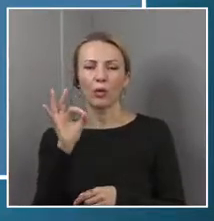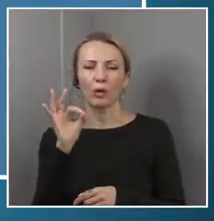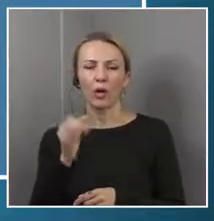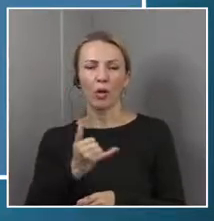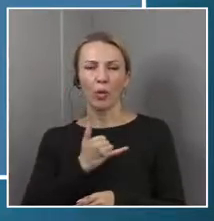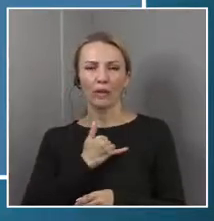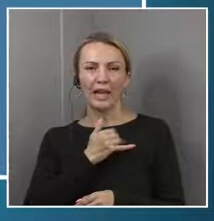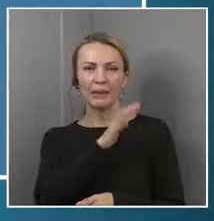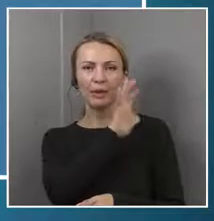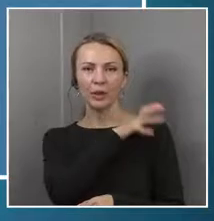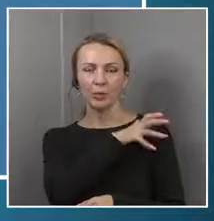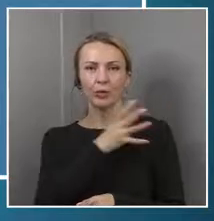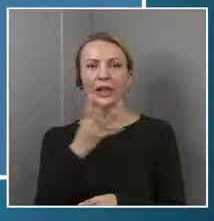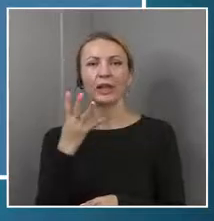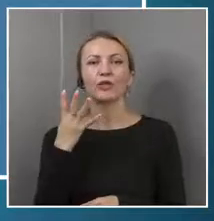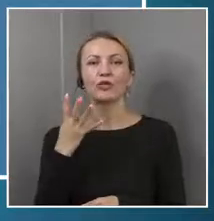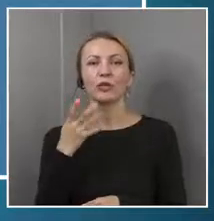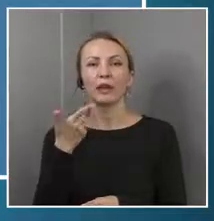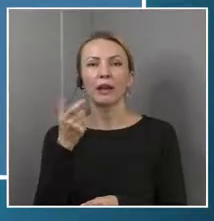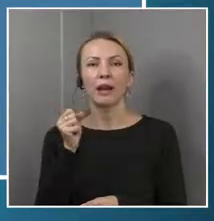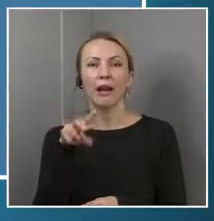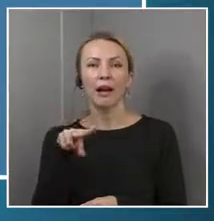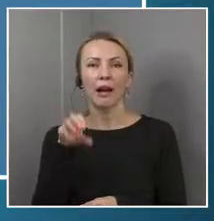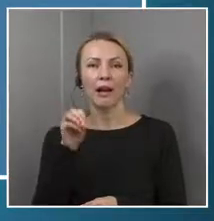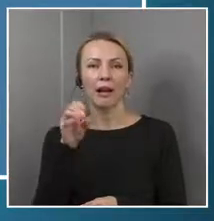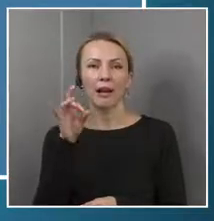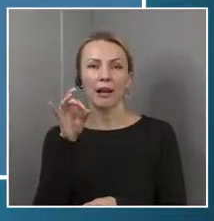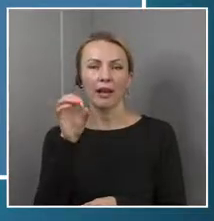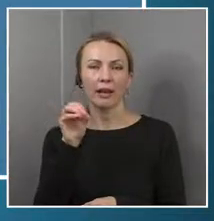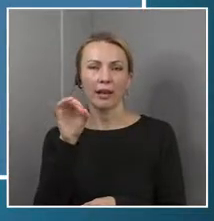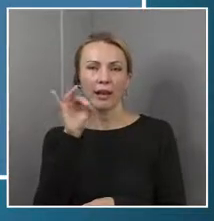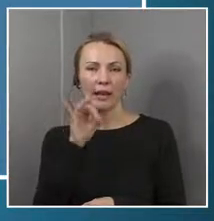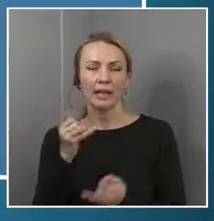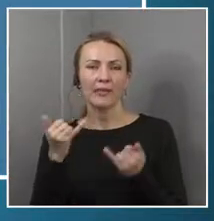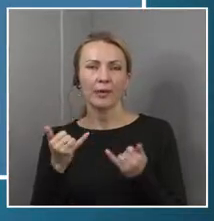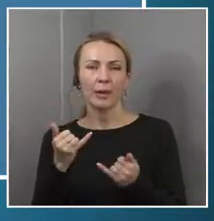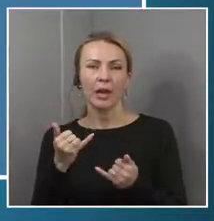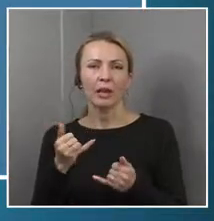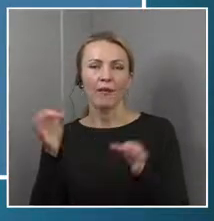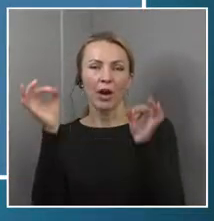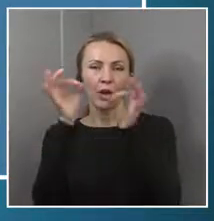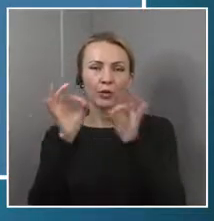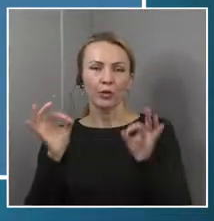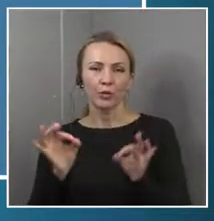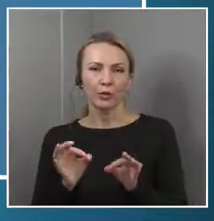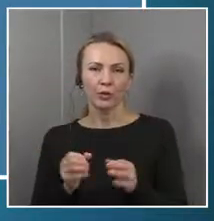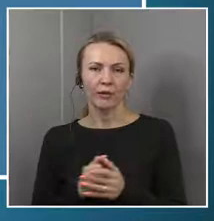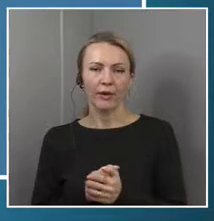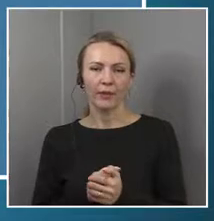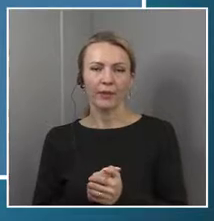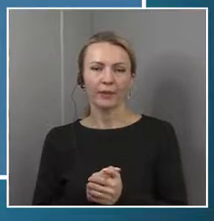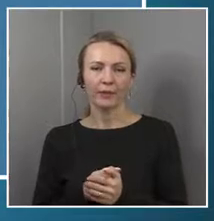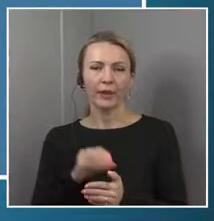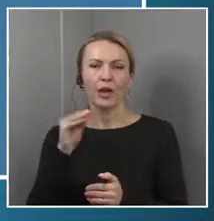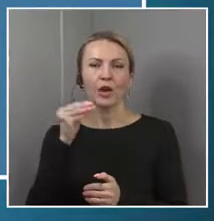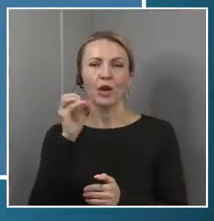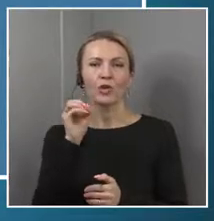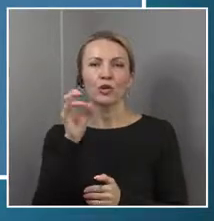and it's just the scale. From zero it became, it got to a certain